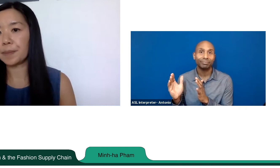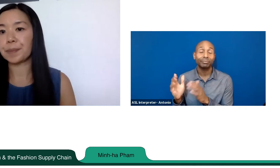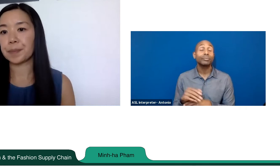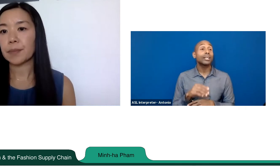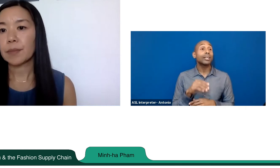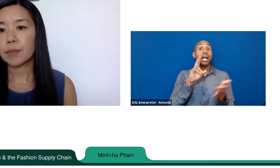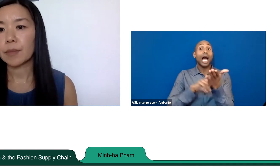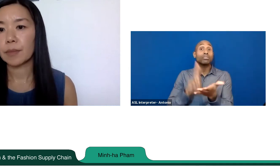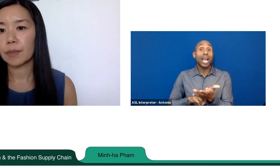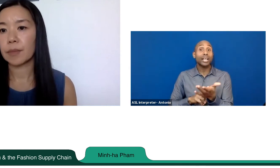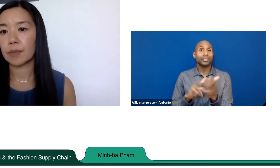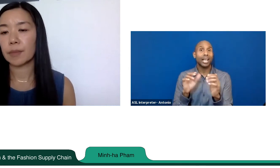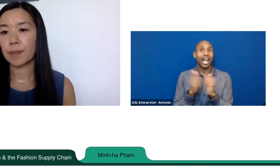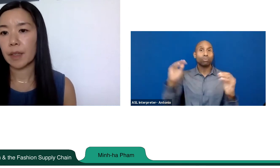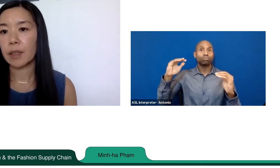on.